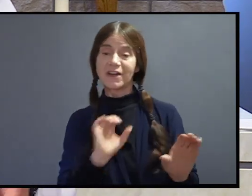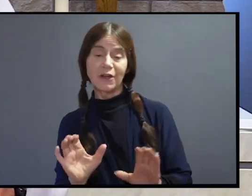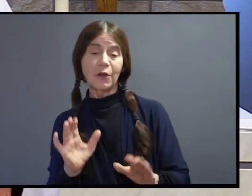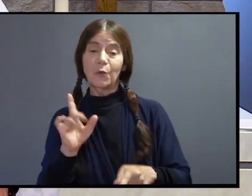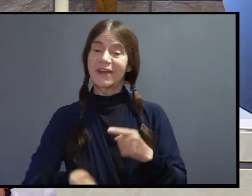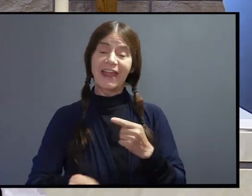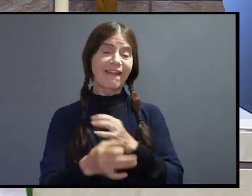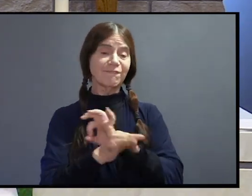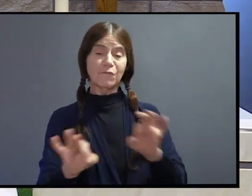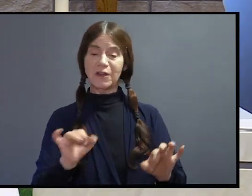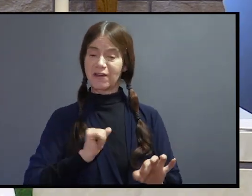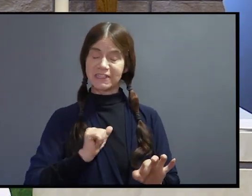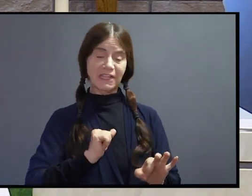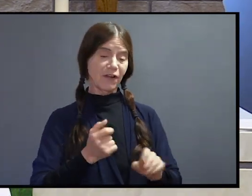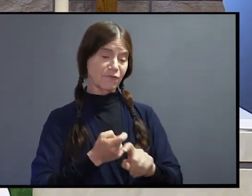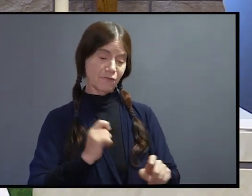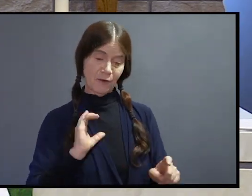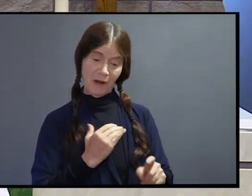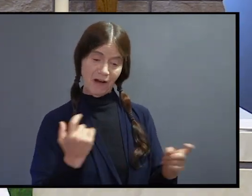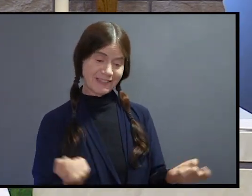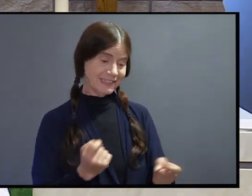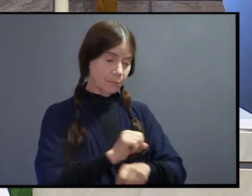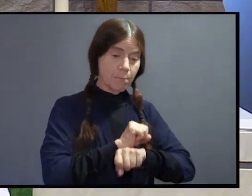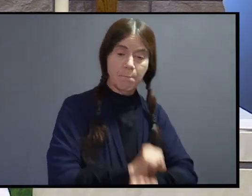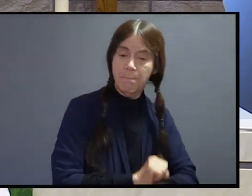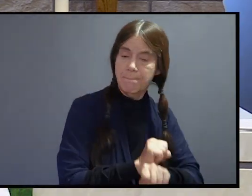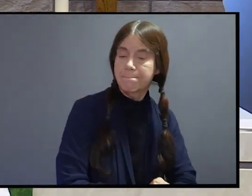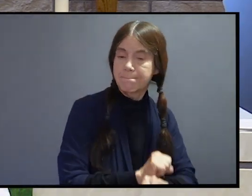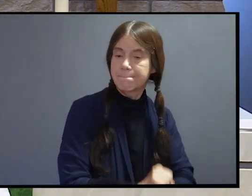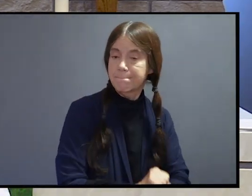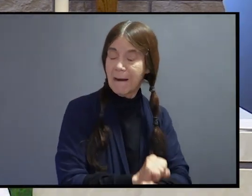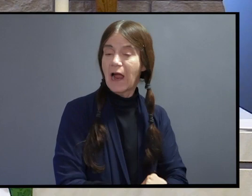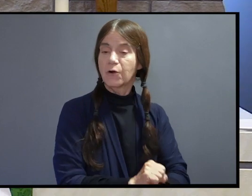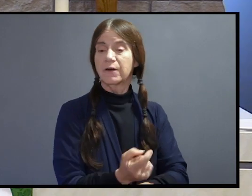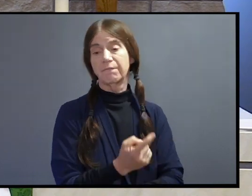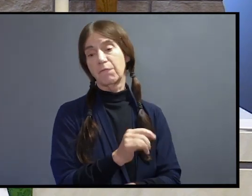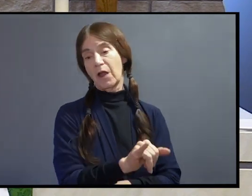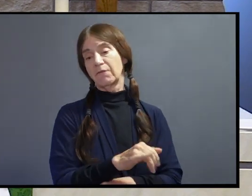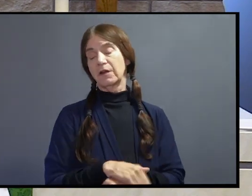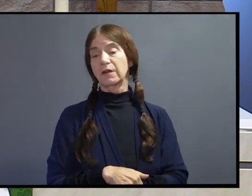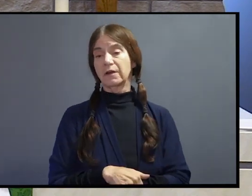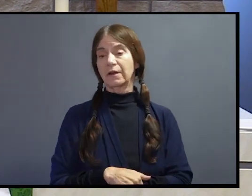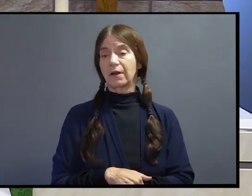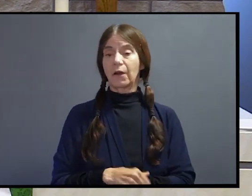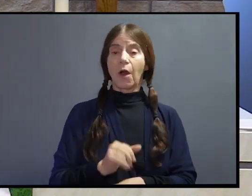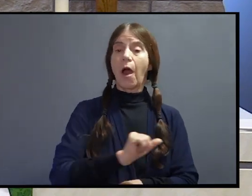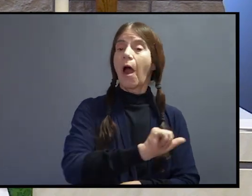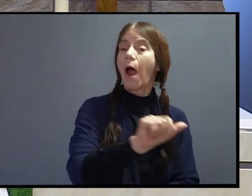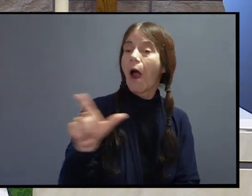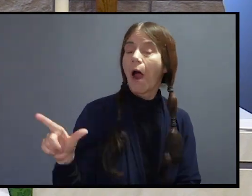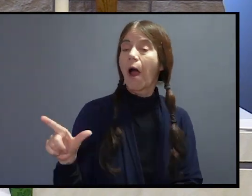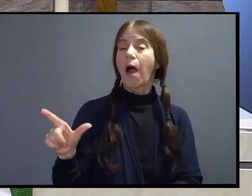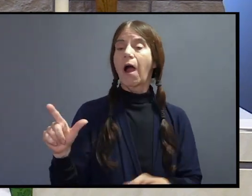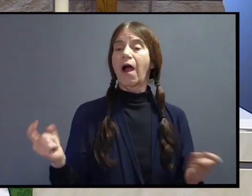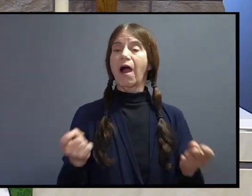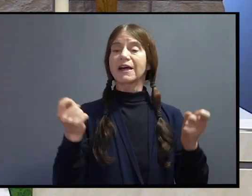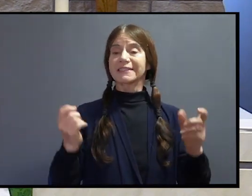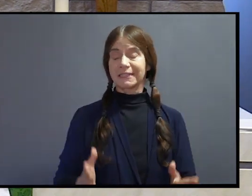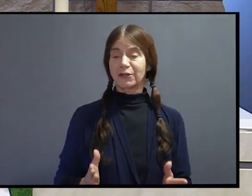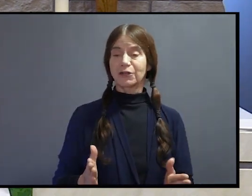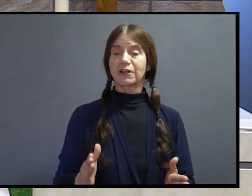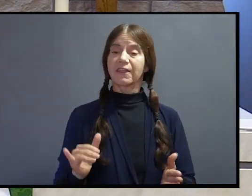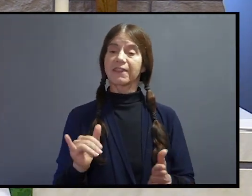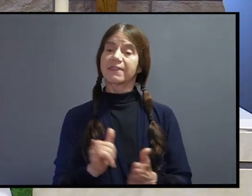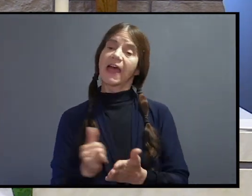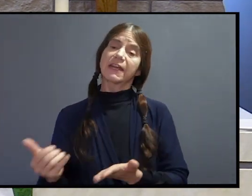free ourselves from our sinful condition. We are sinners, one and all, who deserve to